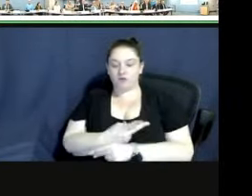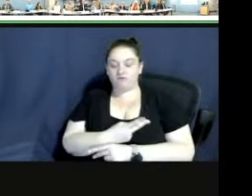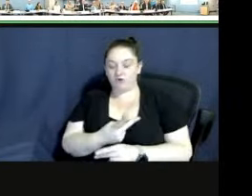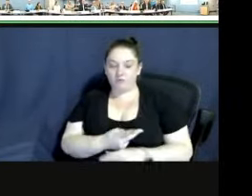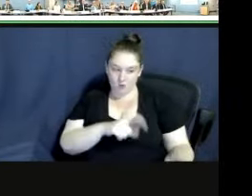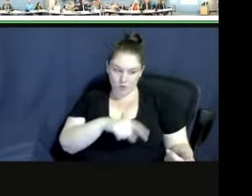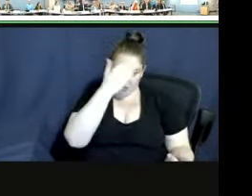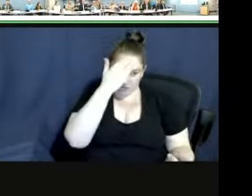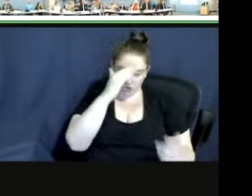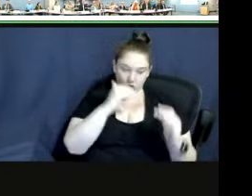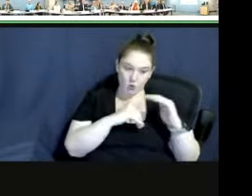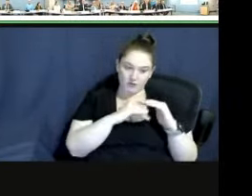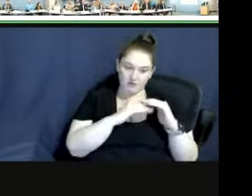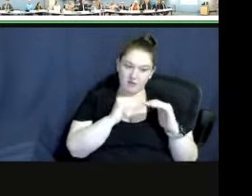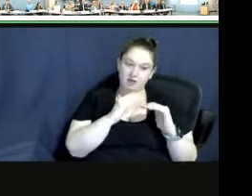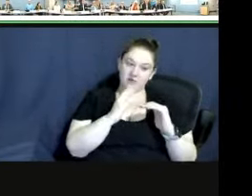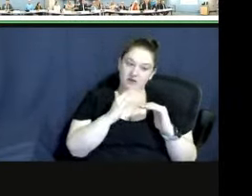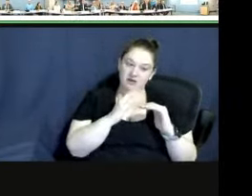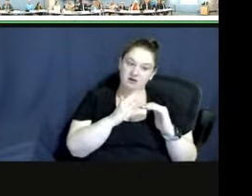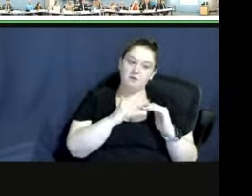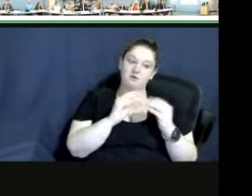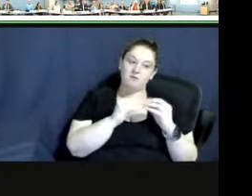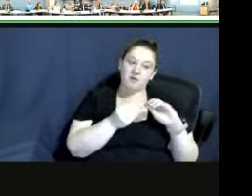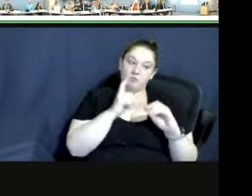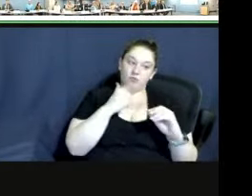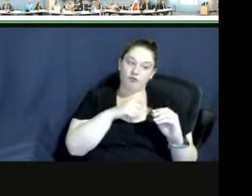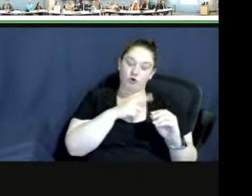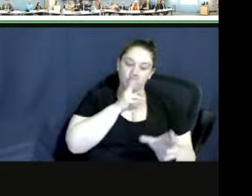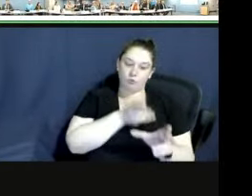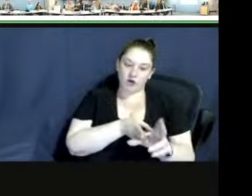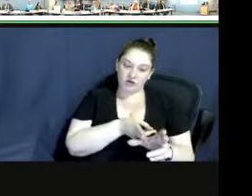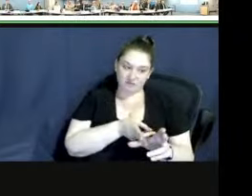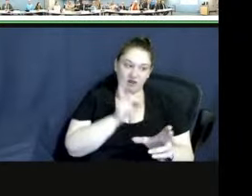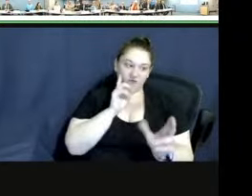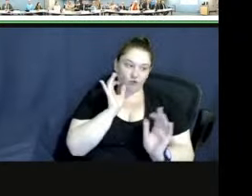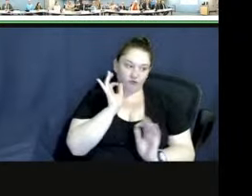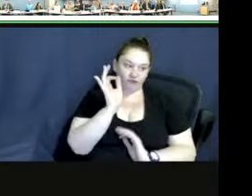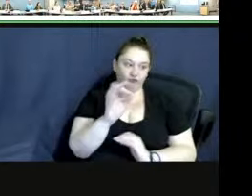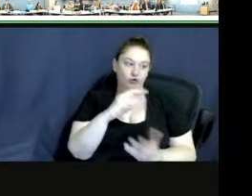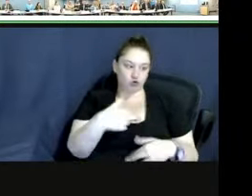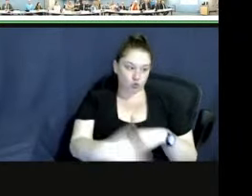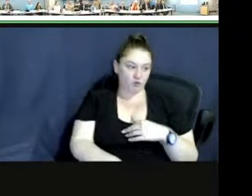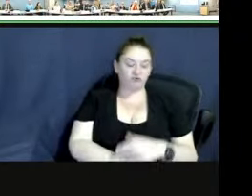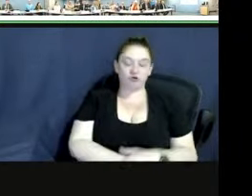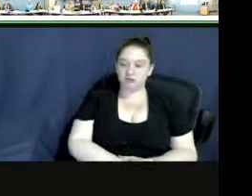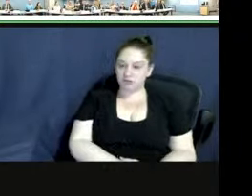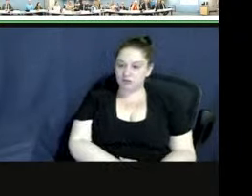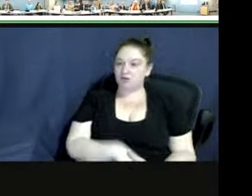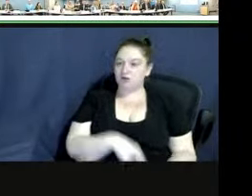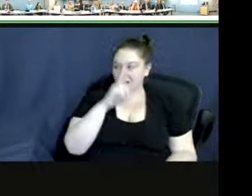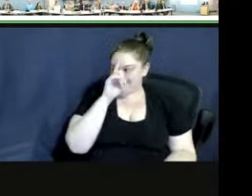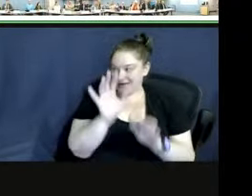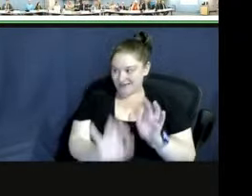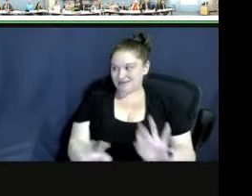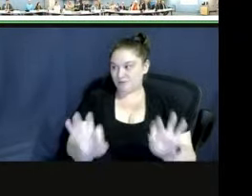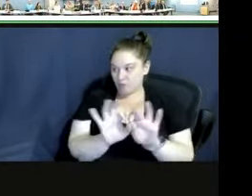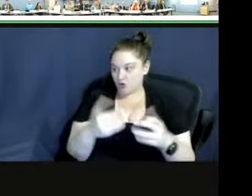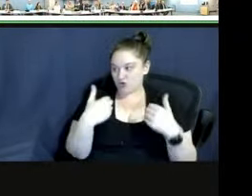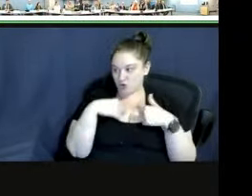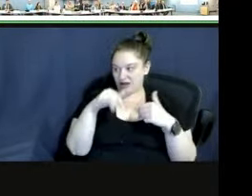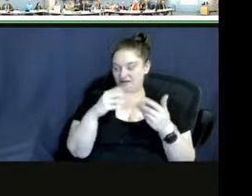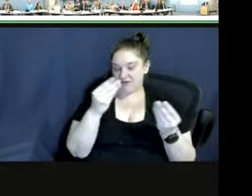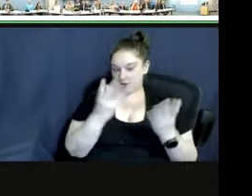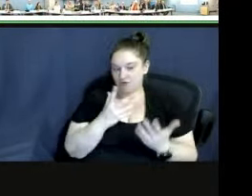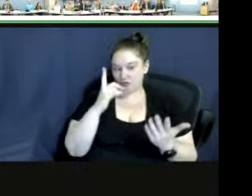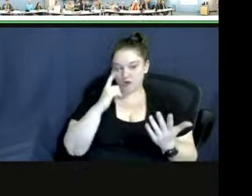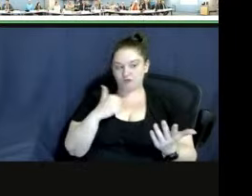minimum number necessary to participate in that, I think, for future reference. I think it's important to have that available to us just to